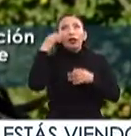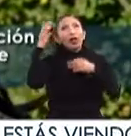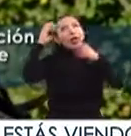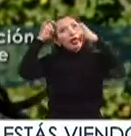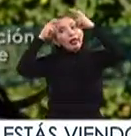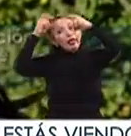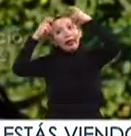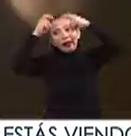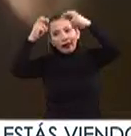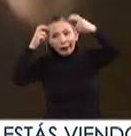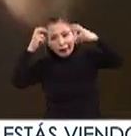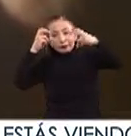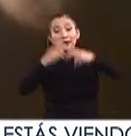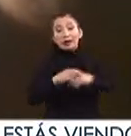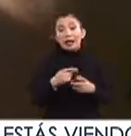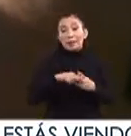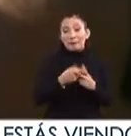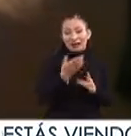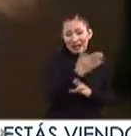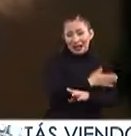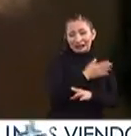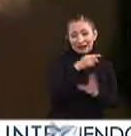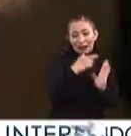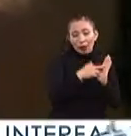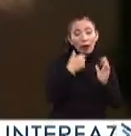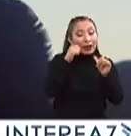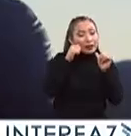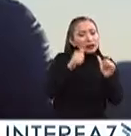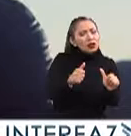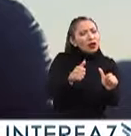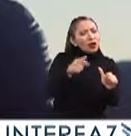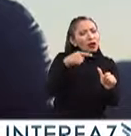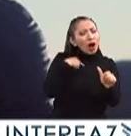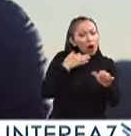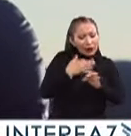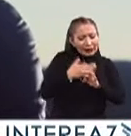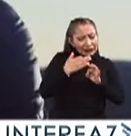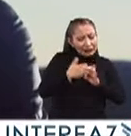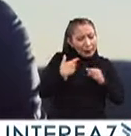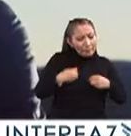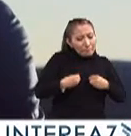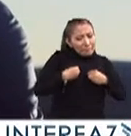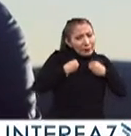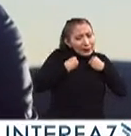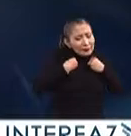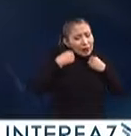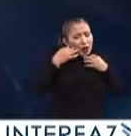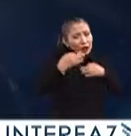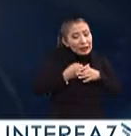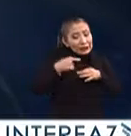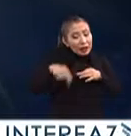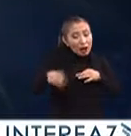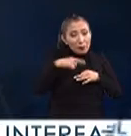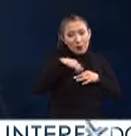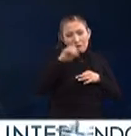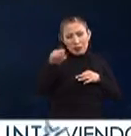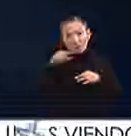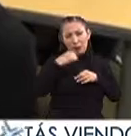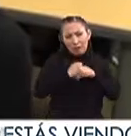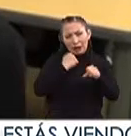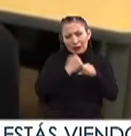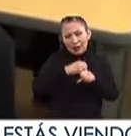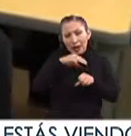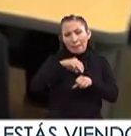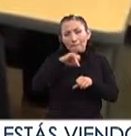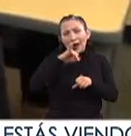that our mind is wandering. Al principio básico de prestar atención al momento presente, propio del mindfulness,